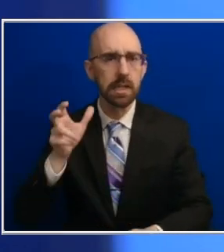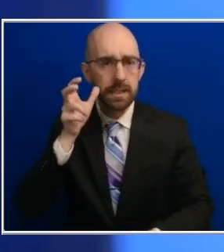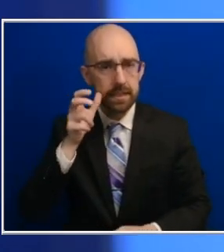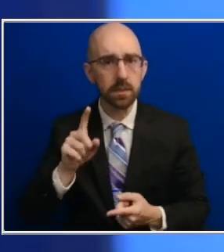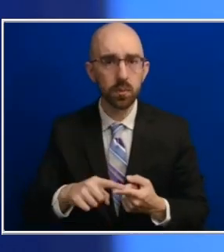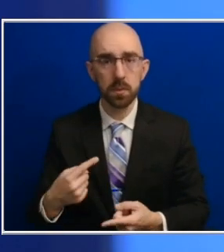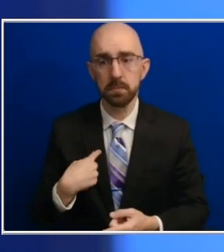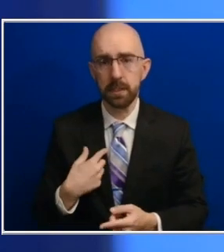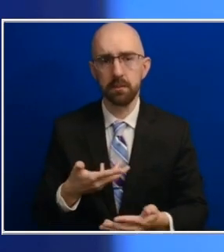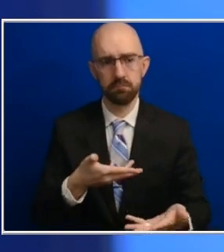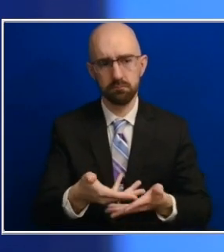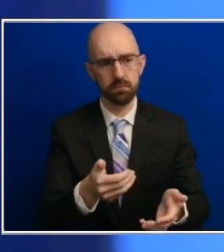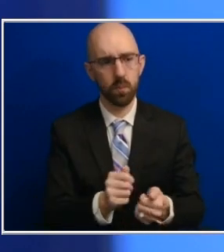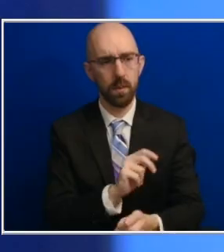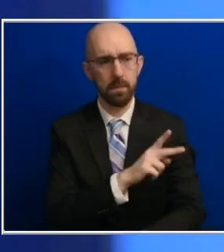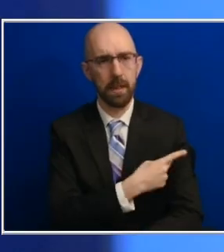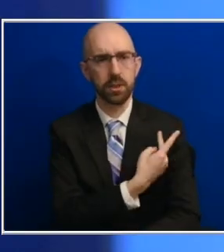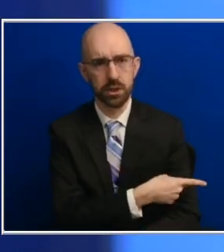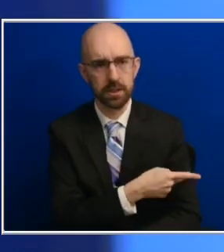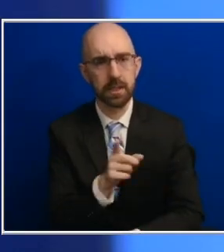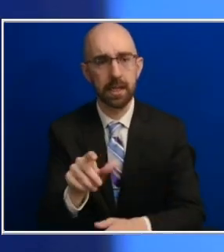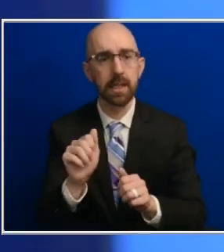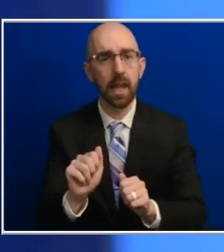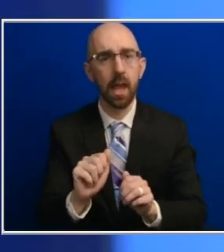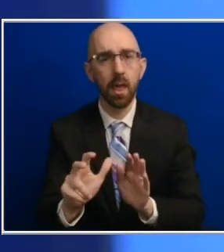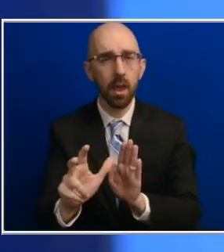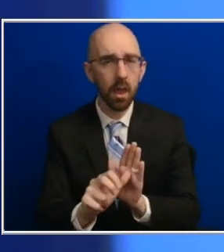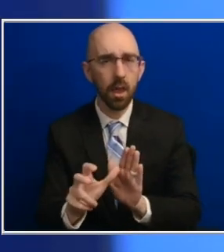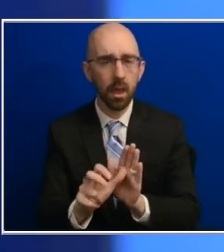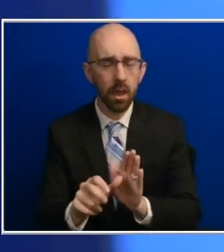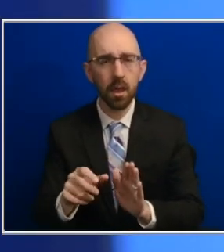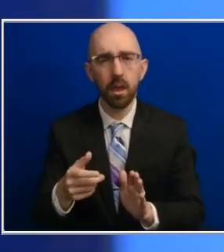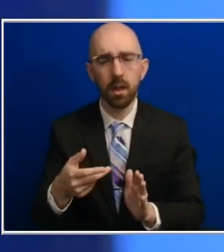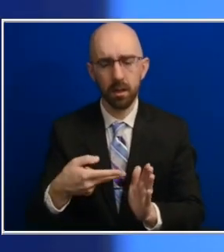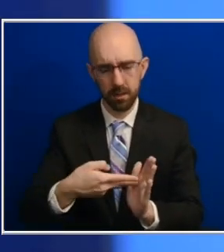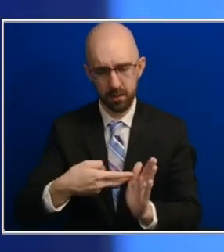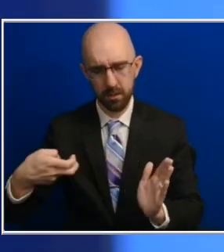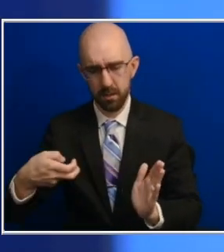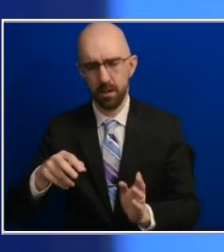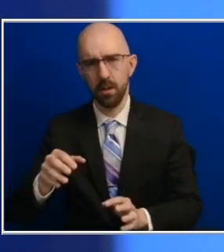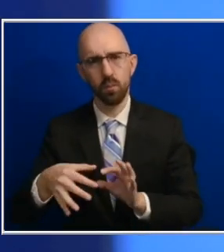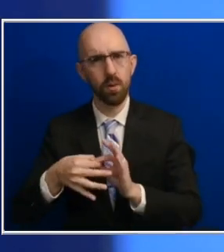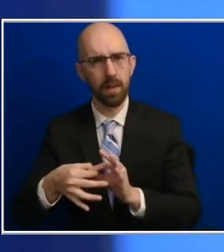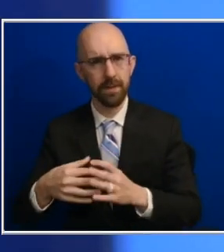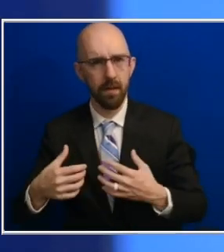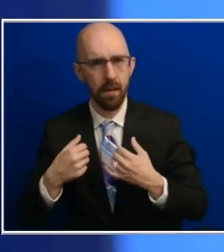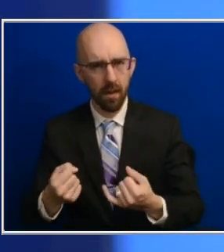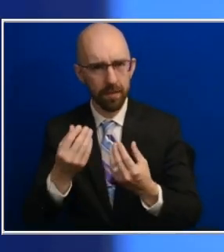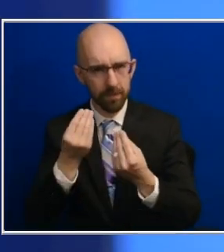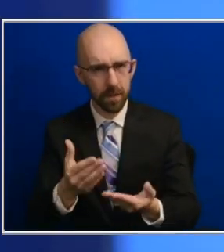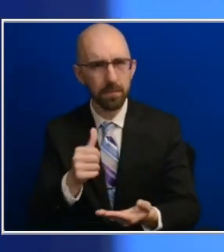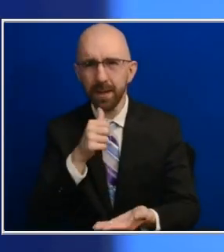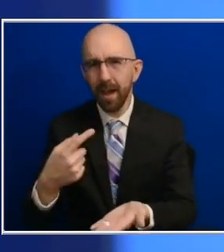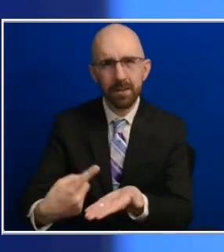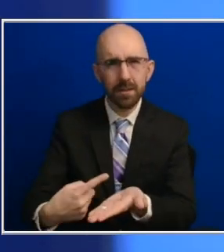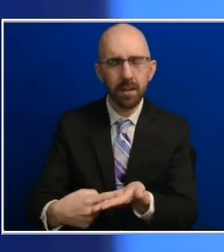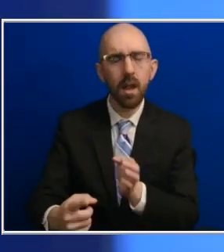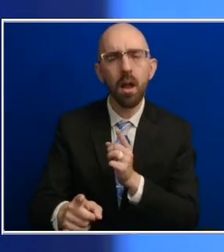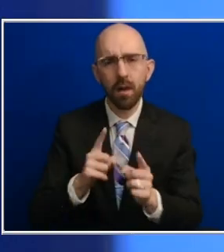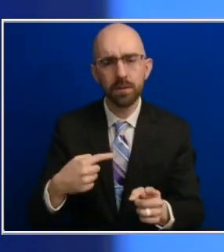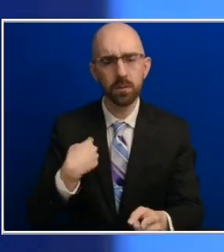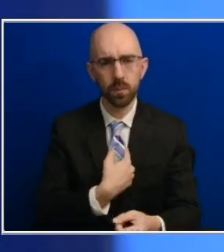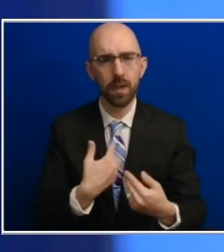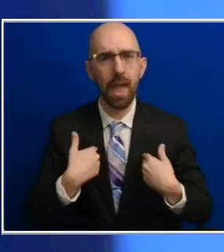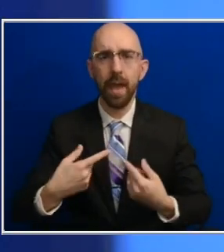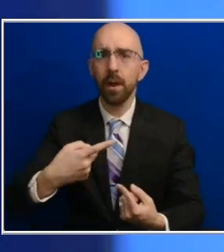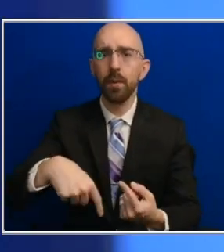patient, and it can pull out the relevant things that are health related, but not necessarily talk about the conversation we had around the baseball game last